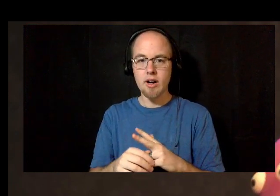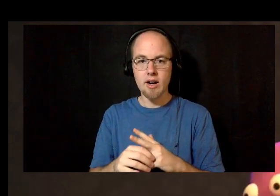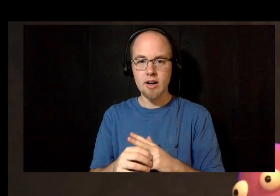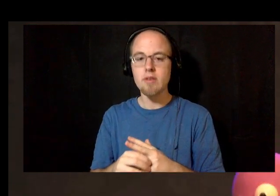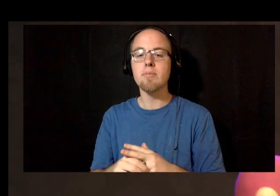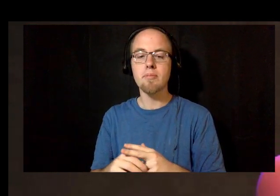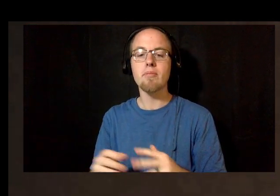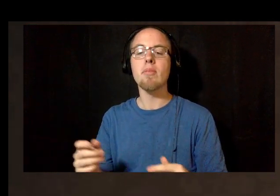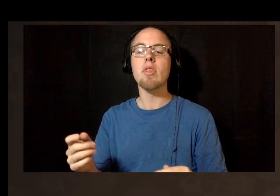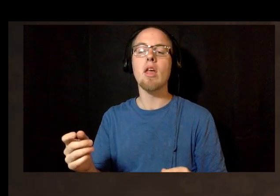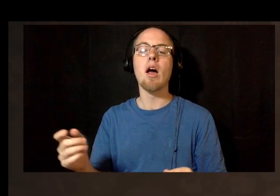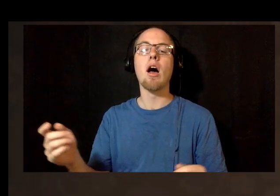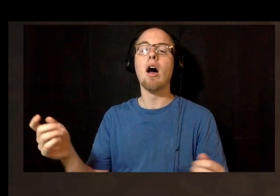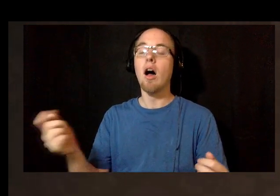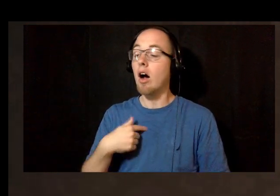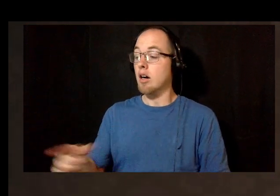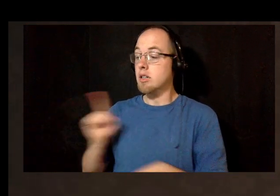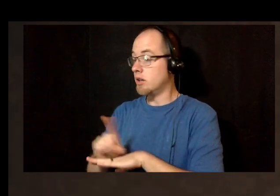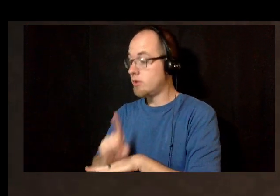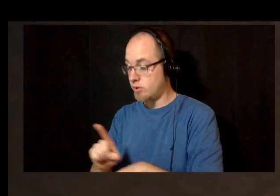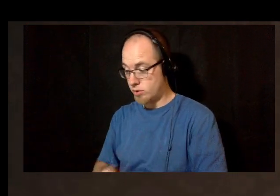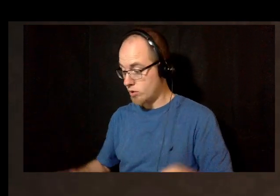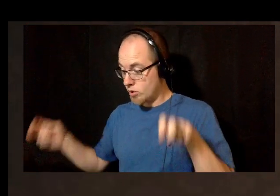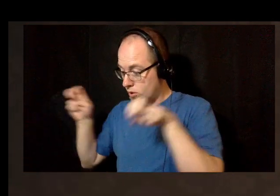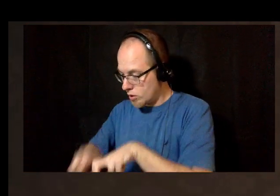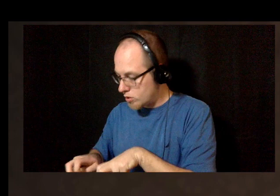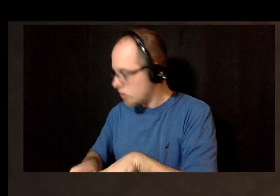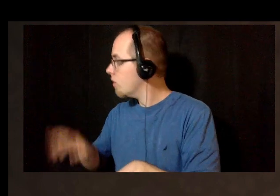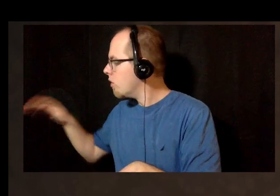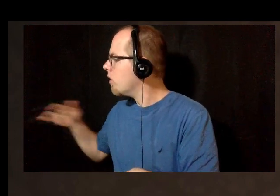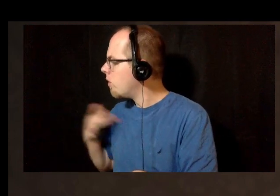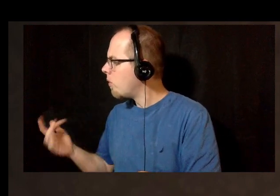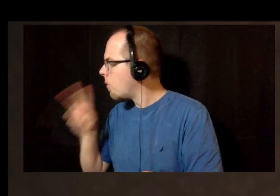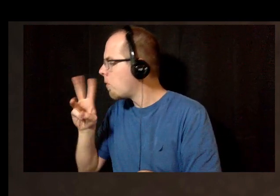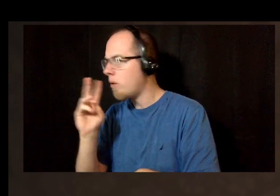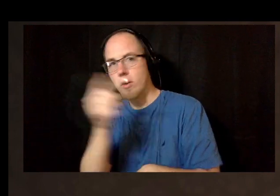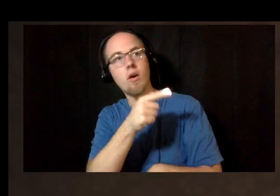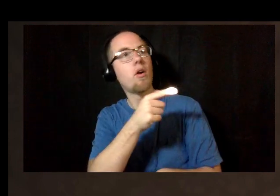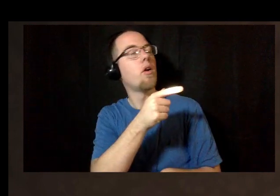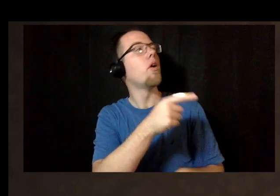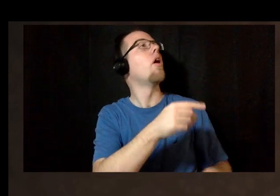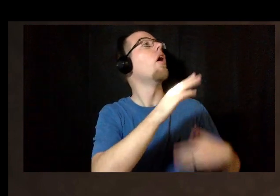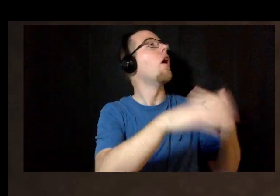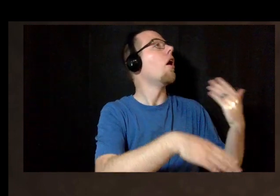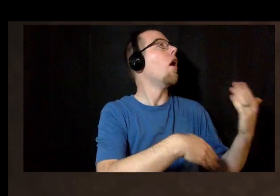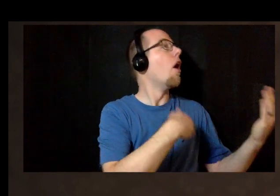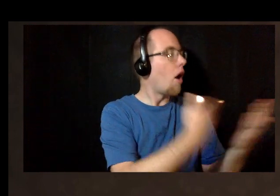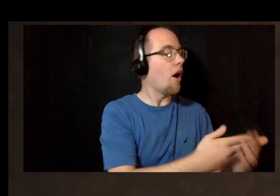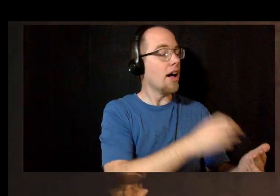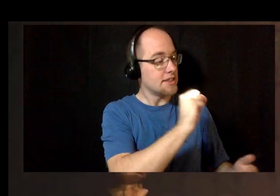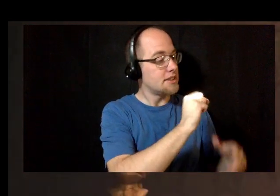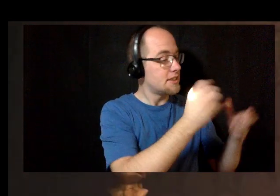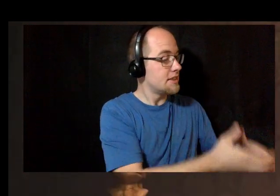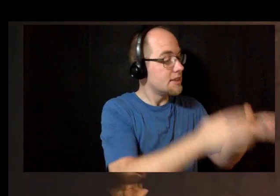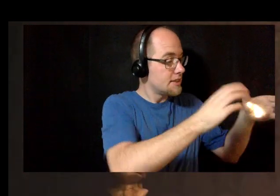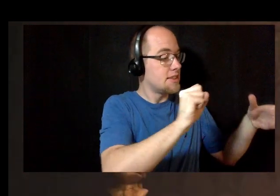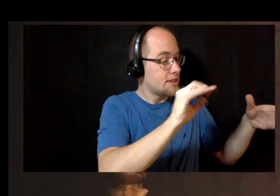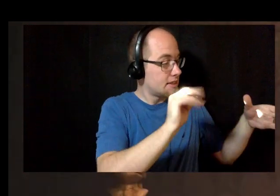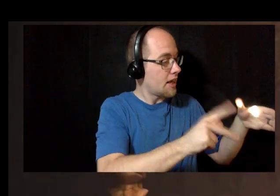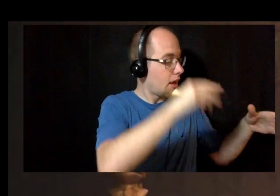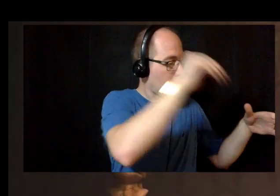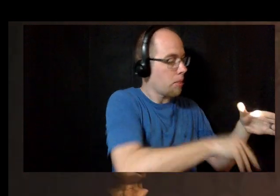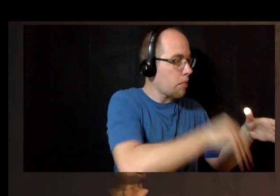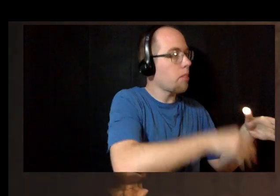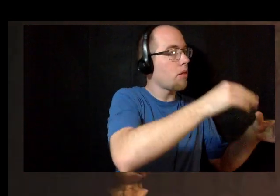I run down the lawn, get in the driver's seat. I'm like, what was with the water? He goes, I put plugs in all of the sinks and turned all the taps on. I'm like,